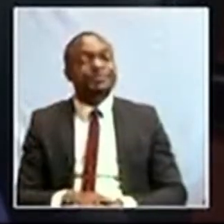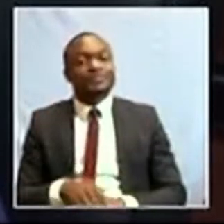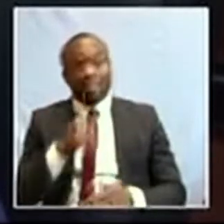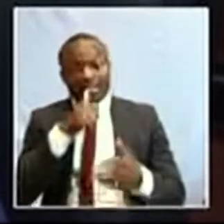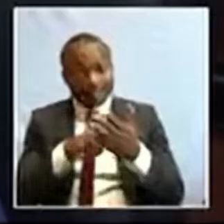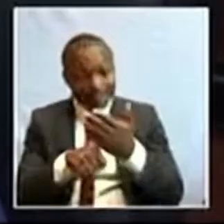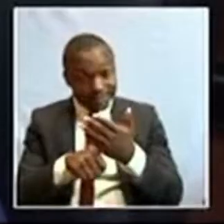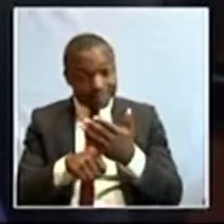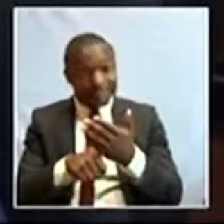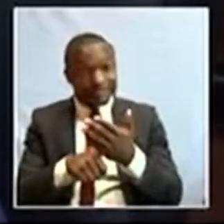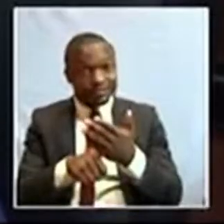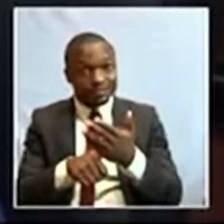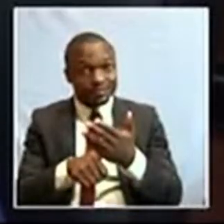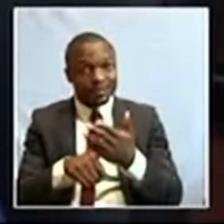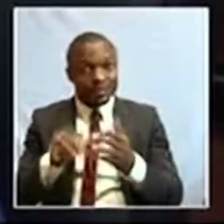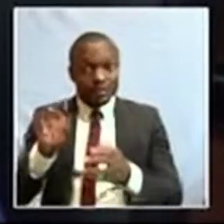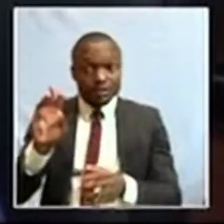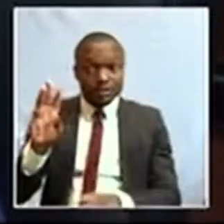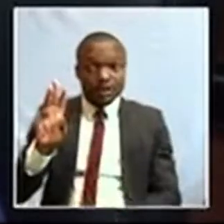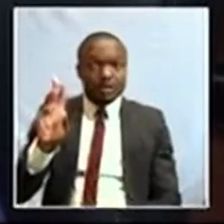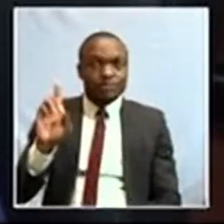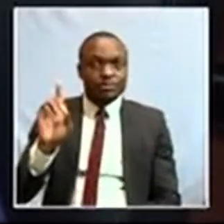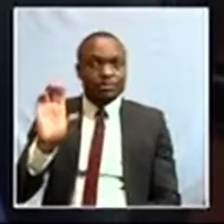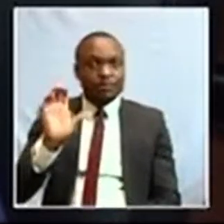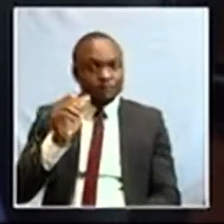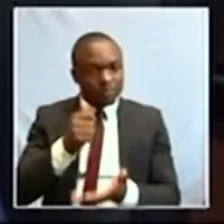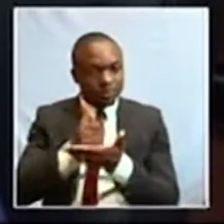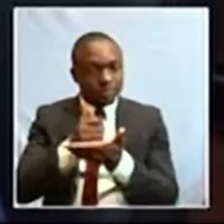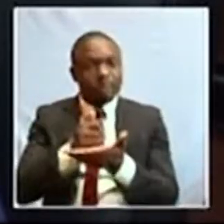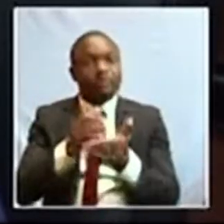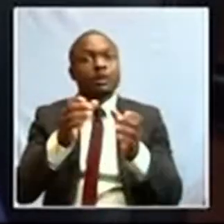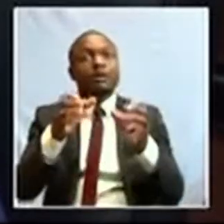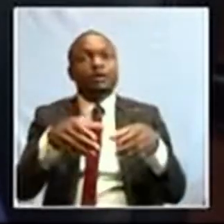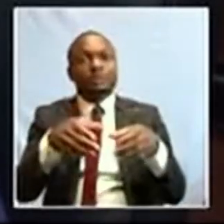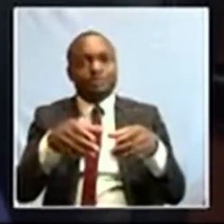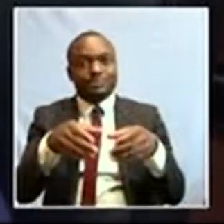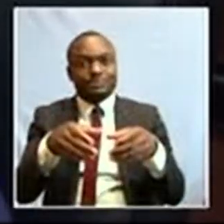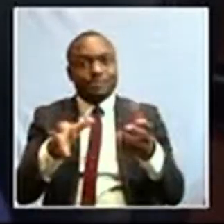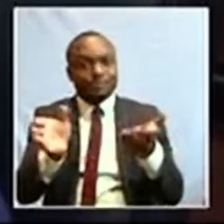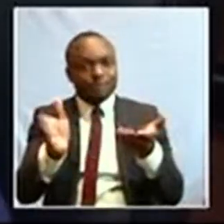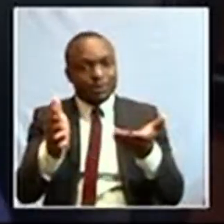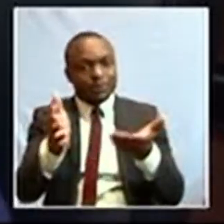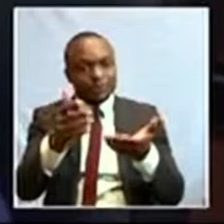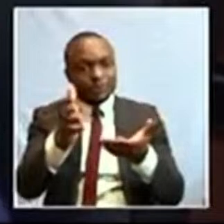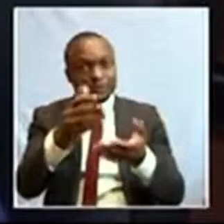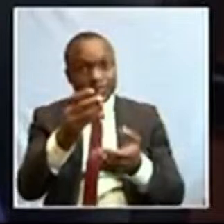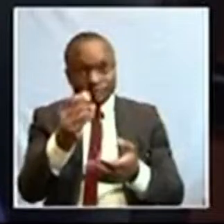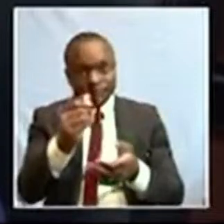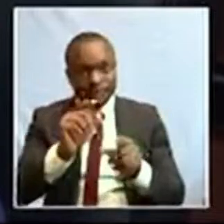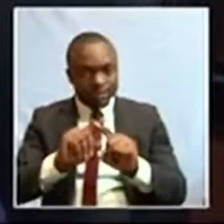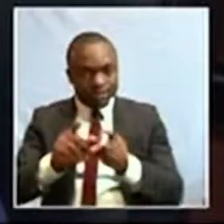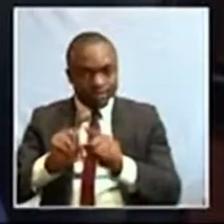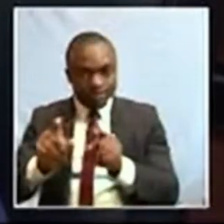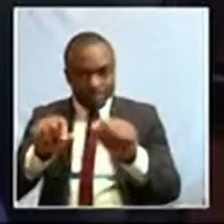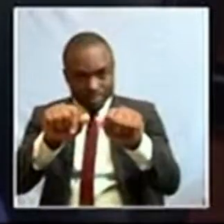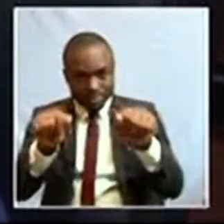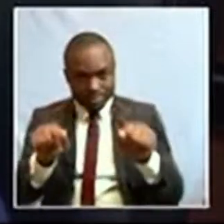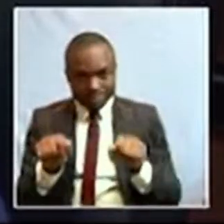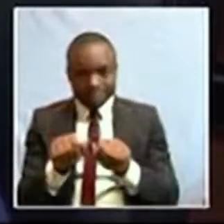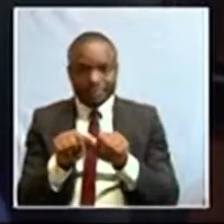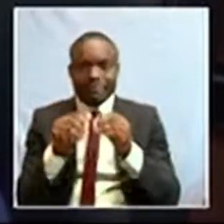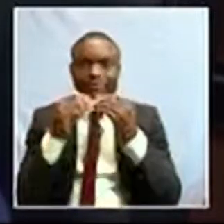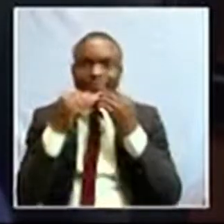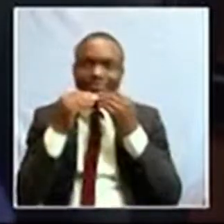letter for the WDCs to assist the council to collect revenue in their respective areas? Thank